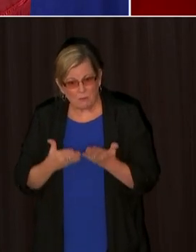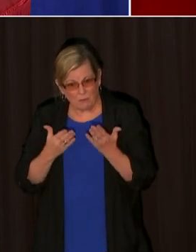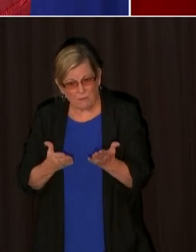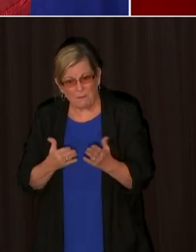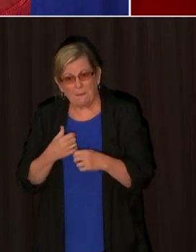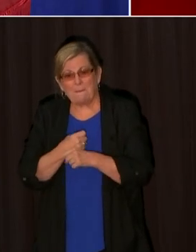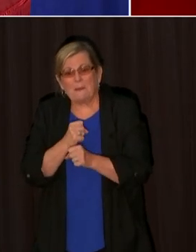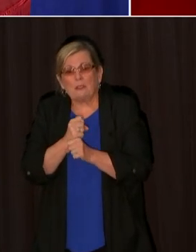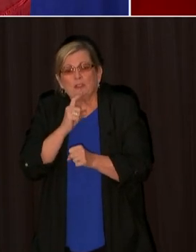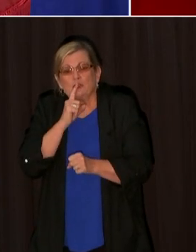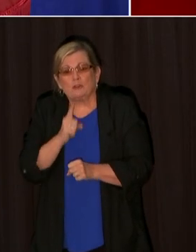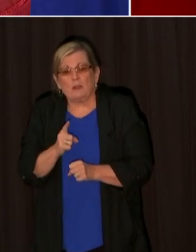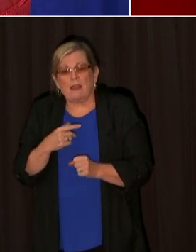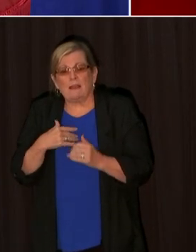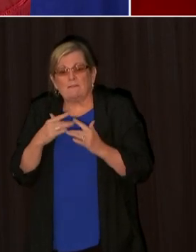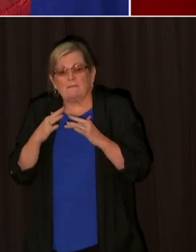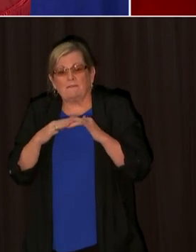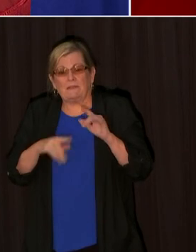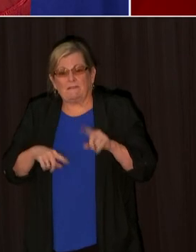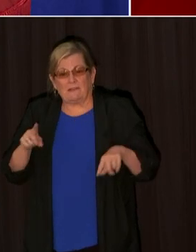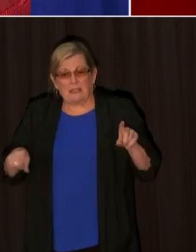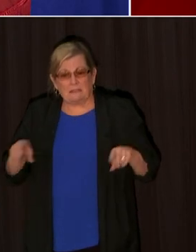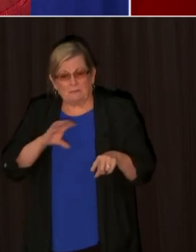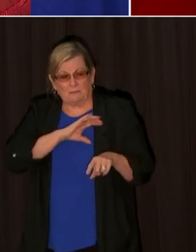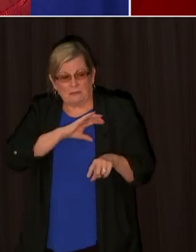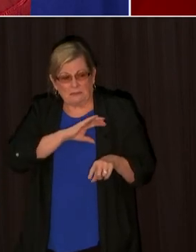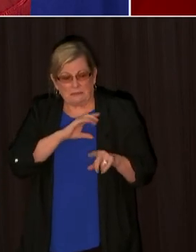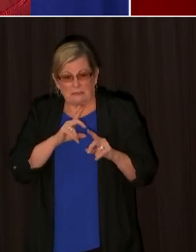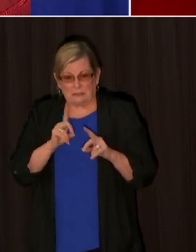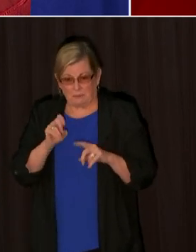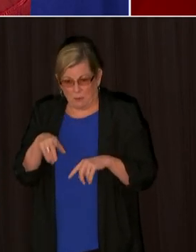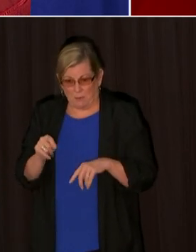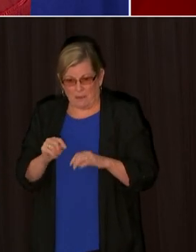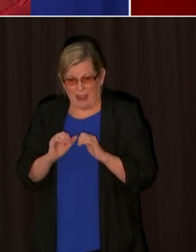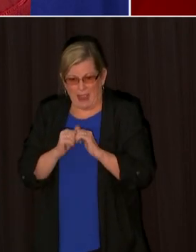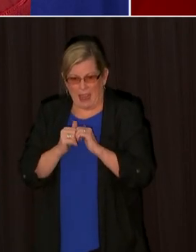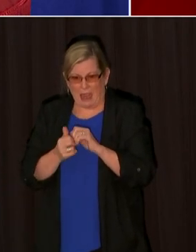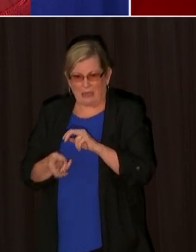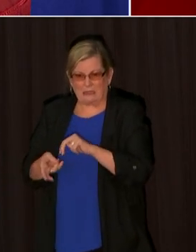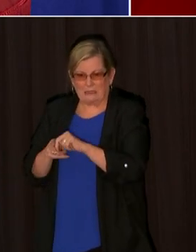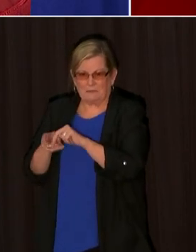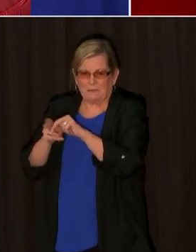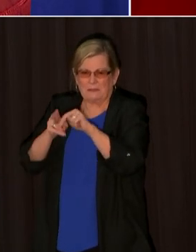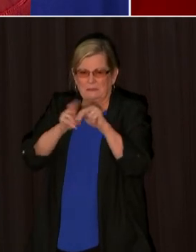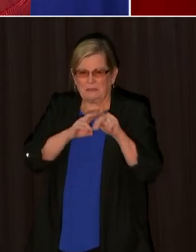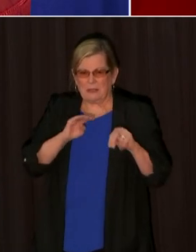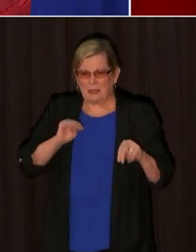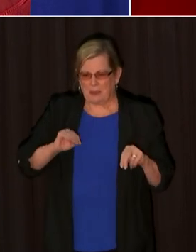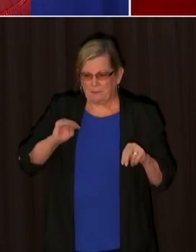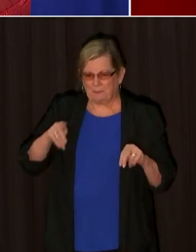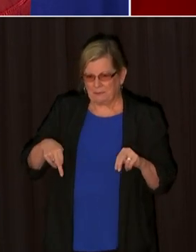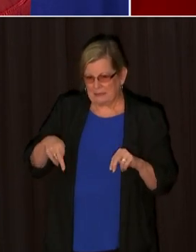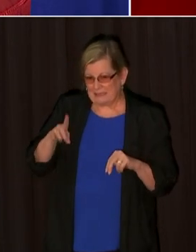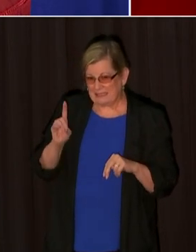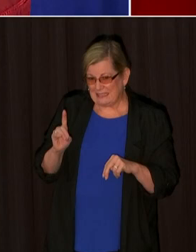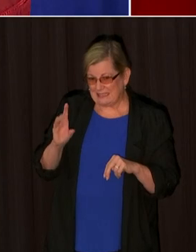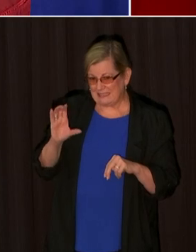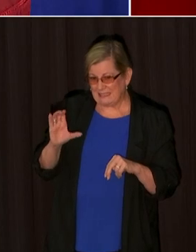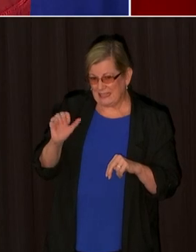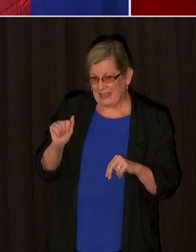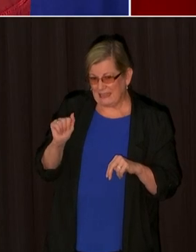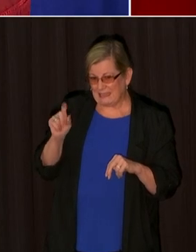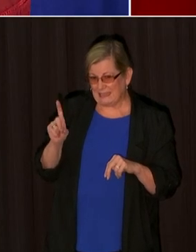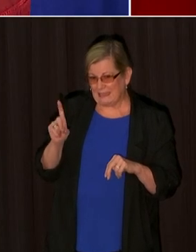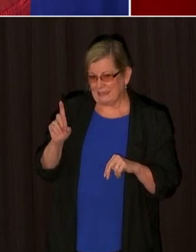we have a diverse police department by expanding our MPD cadet program. We were still able to invest in